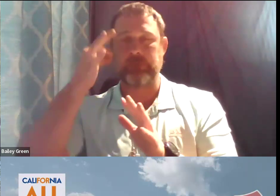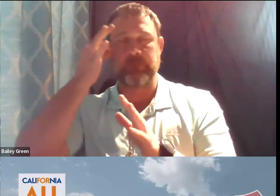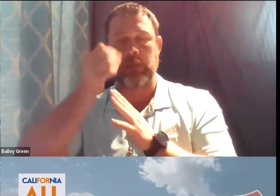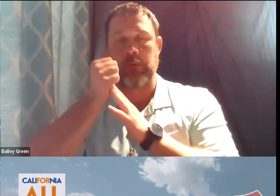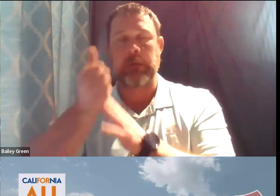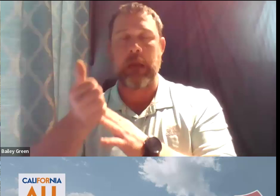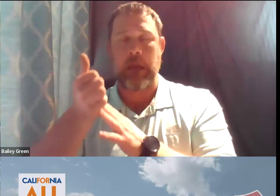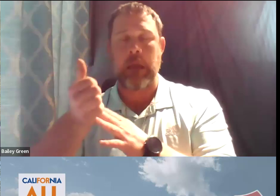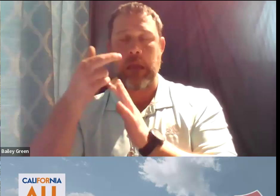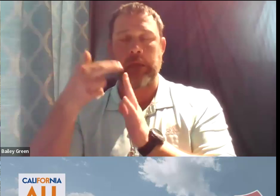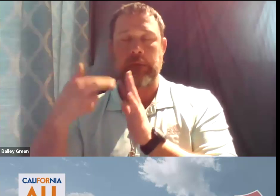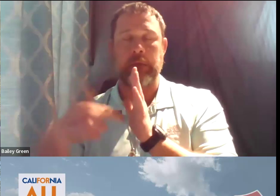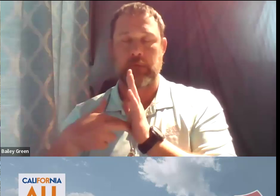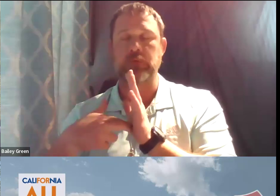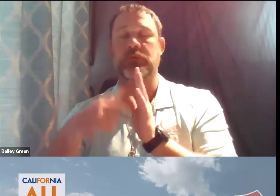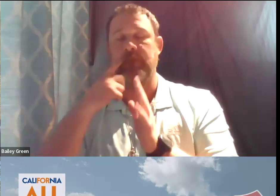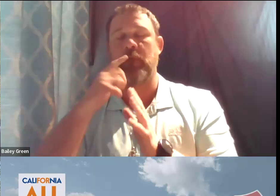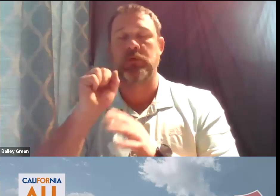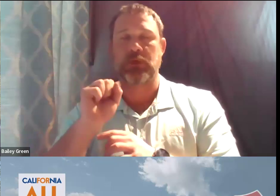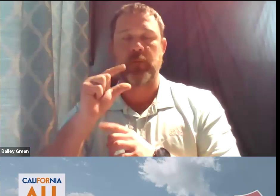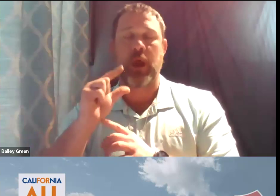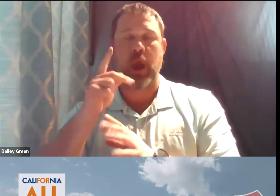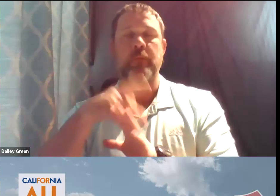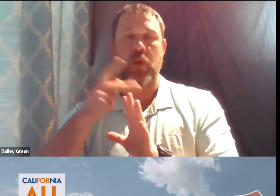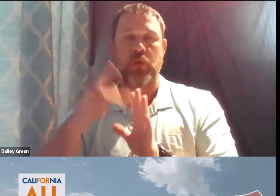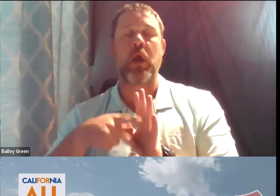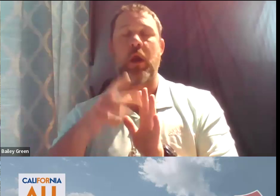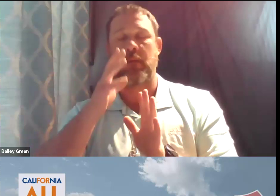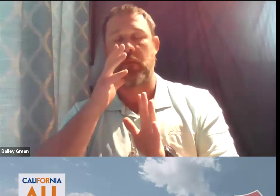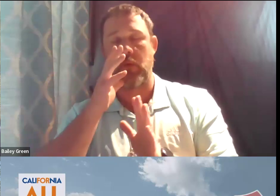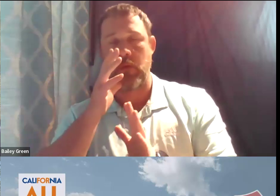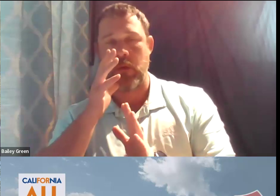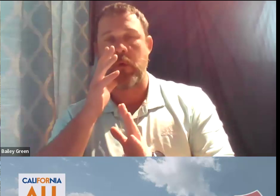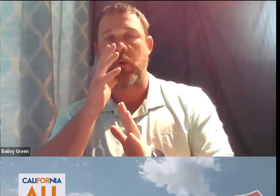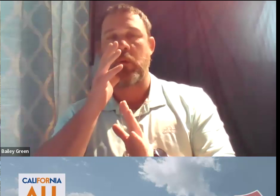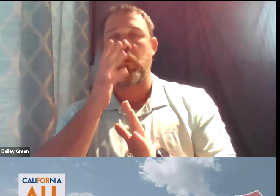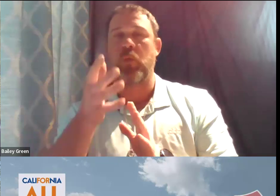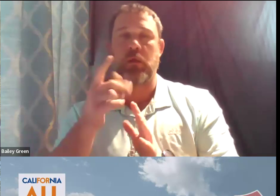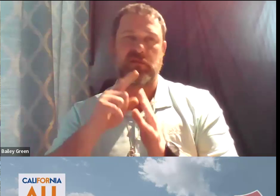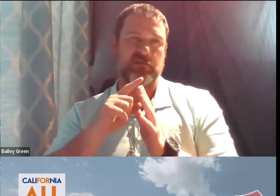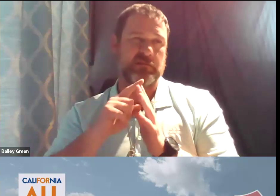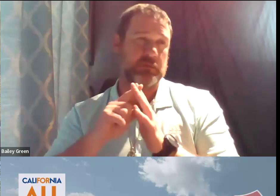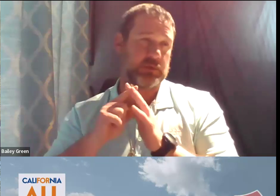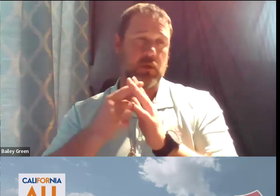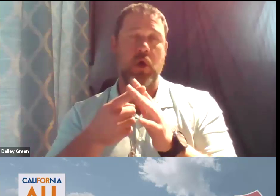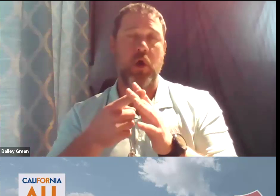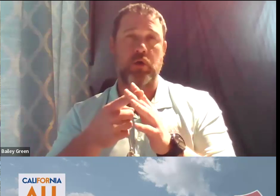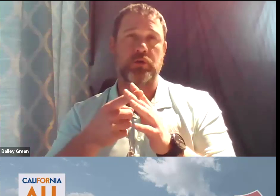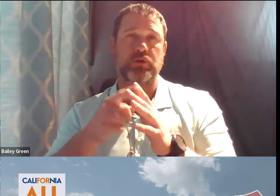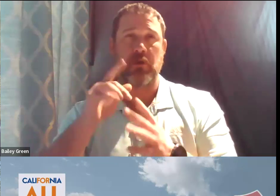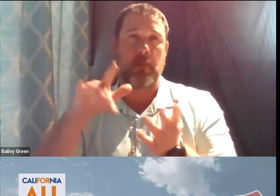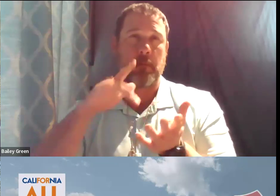on the subgrant program, that'll probably not be launched until sometime